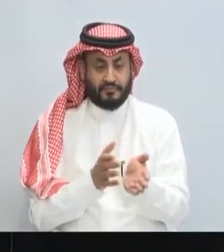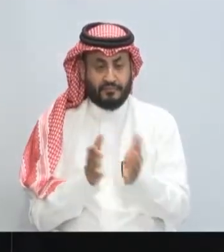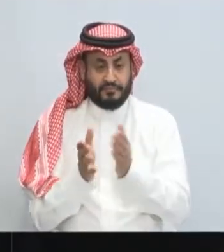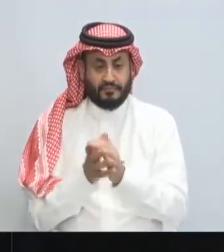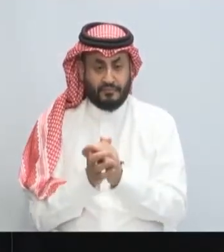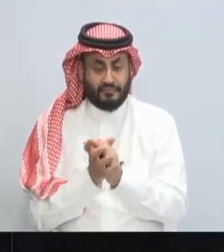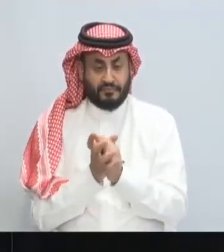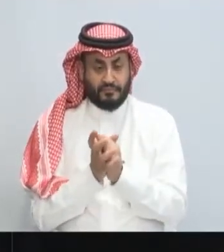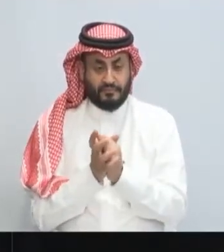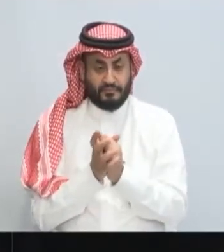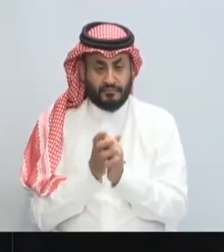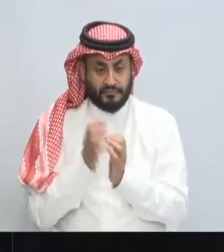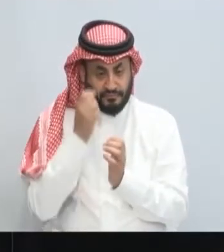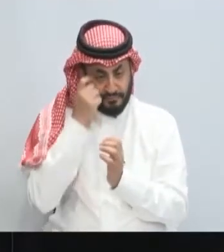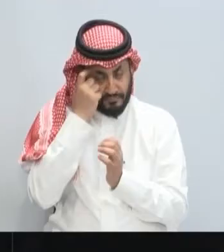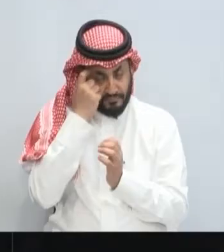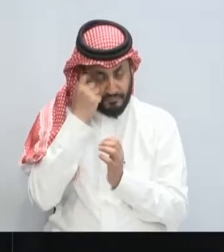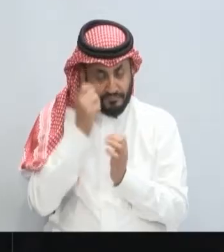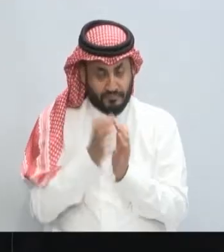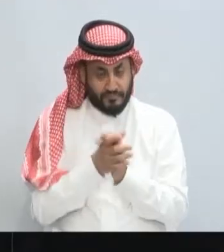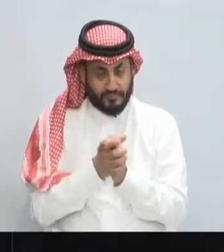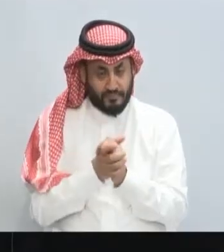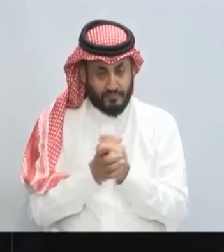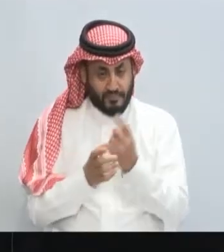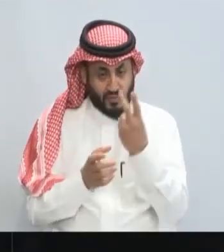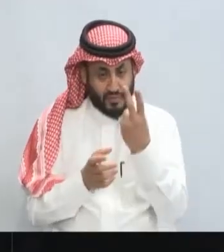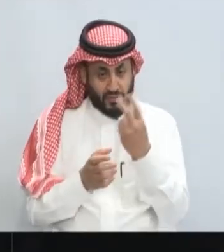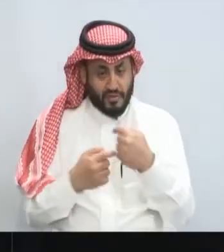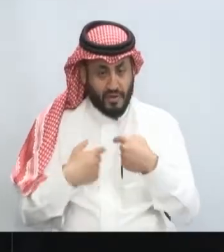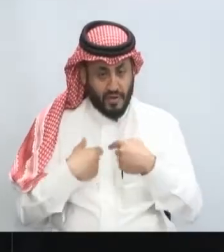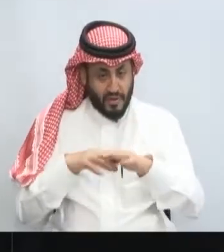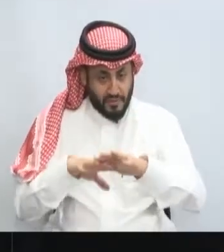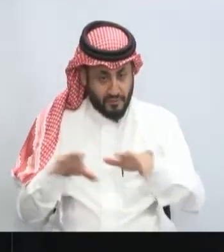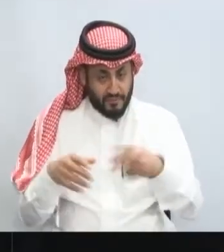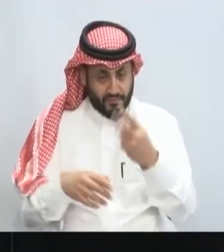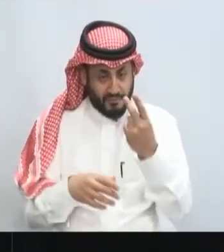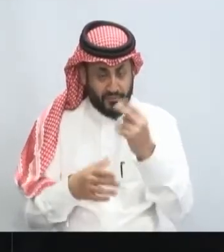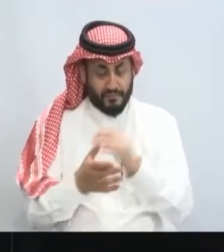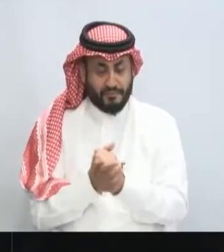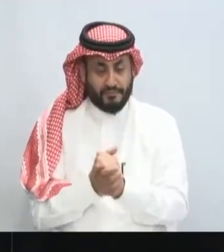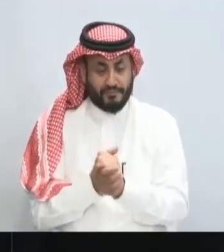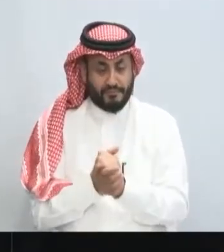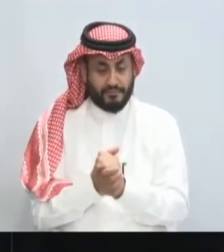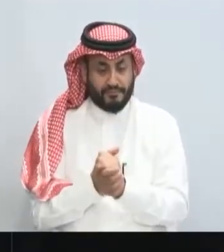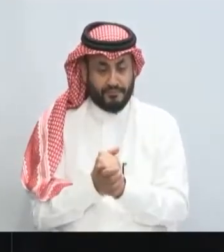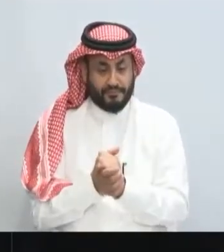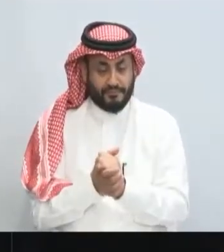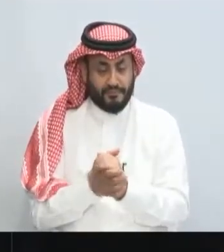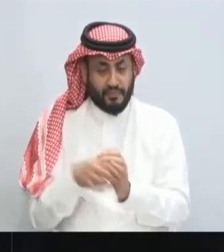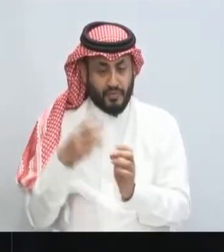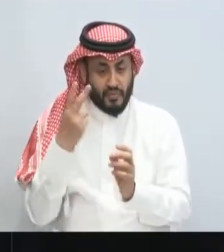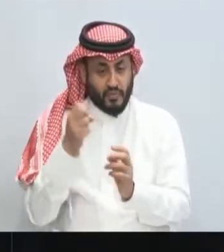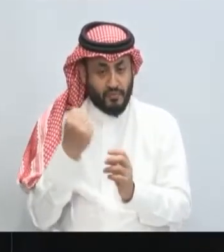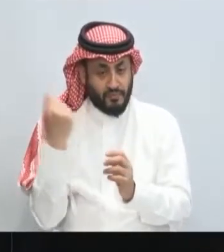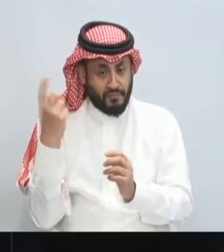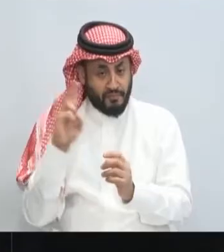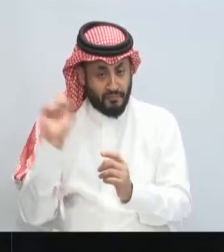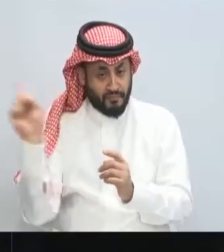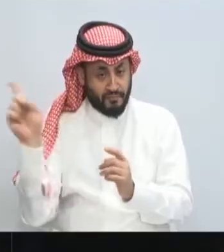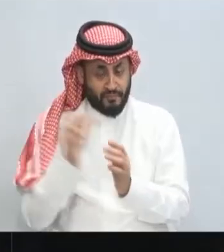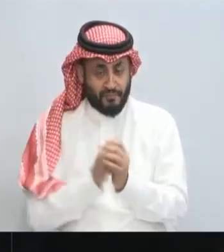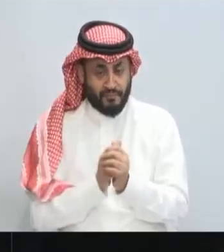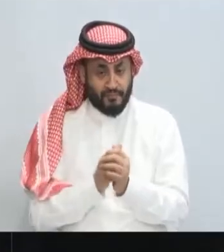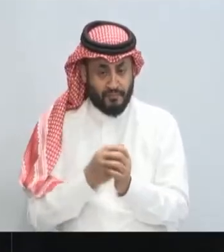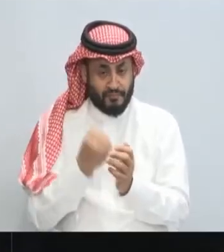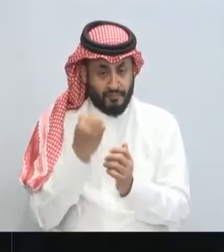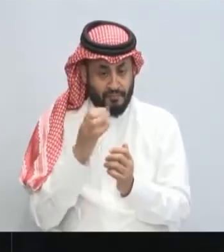And if we want to talk about not one person but two, for example, Umar and Ali. When